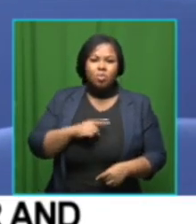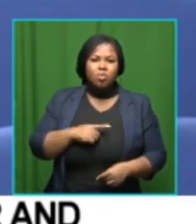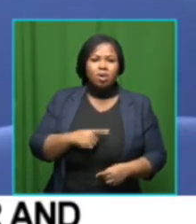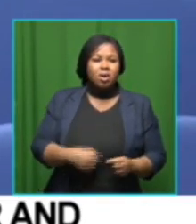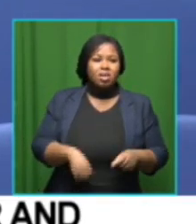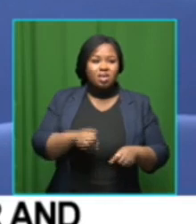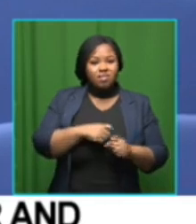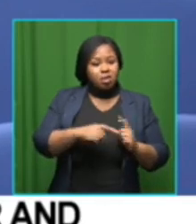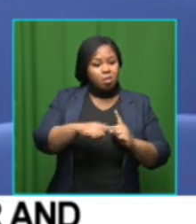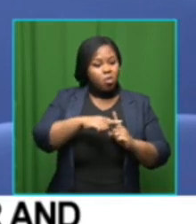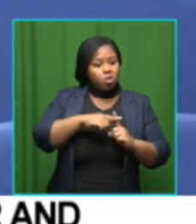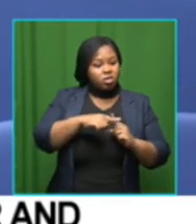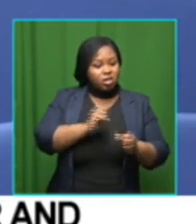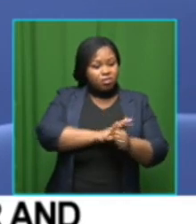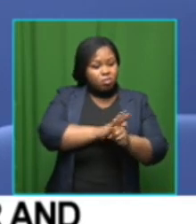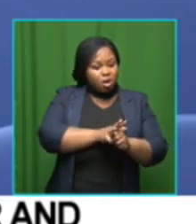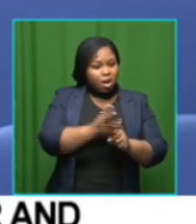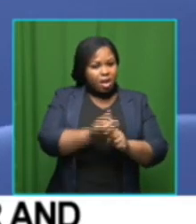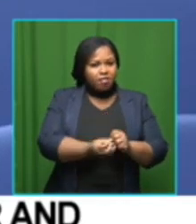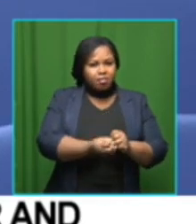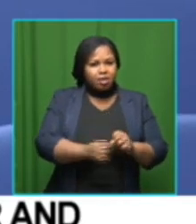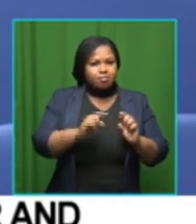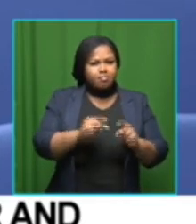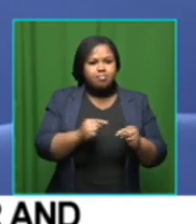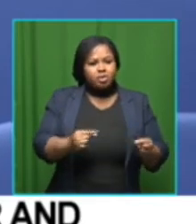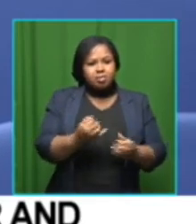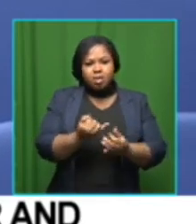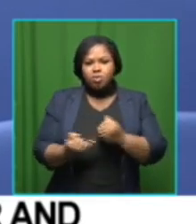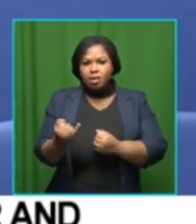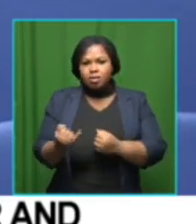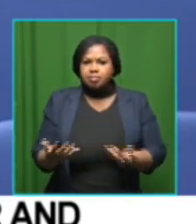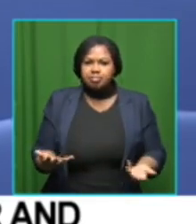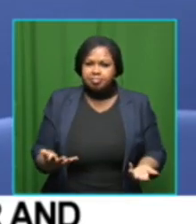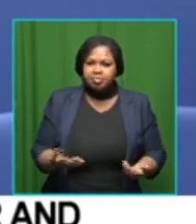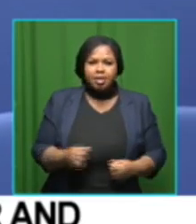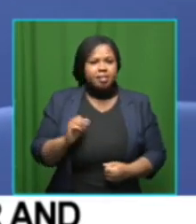positive, who literally cannot isolate in a shack?